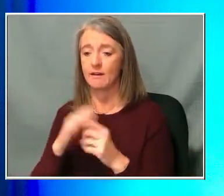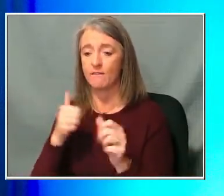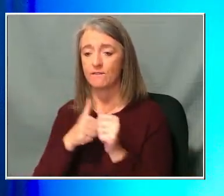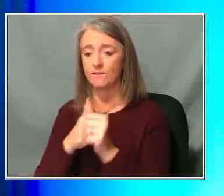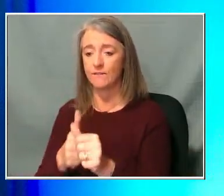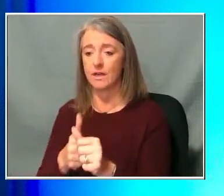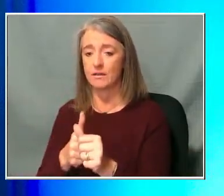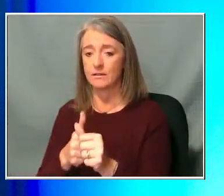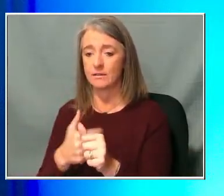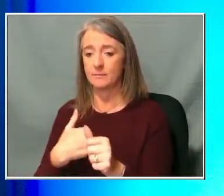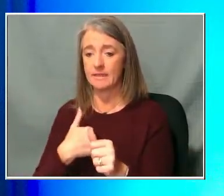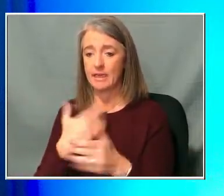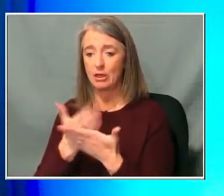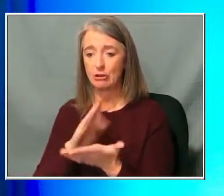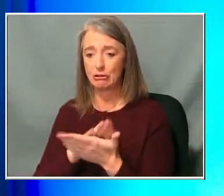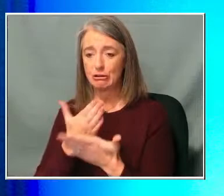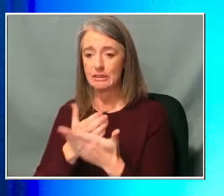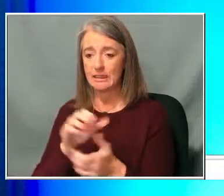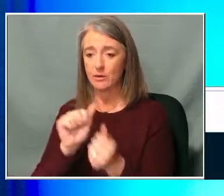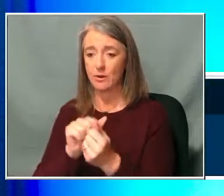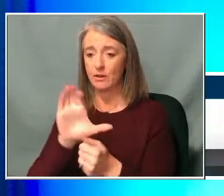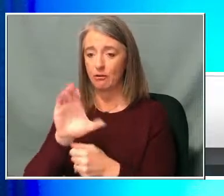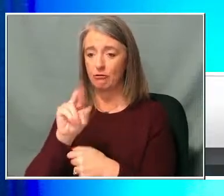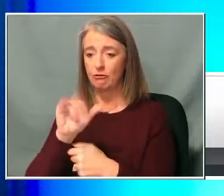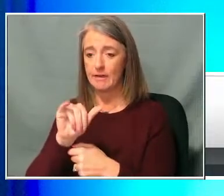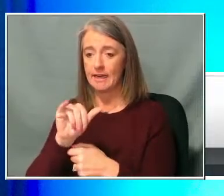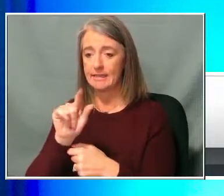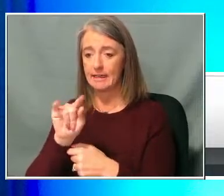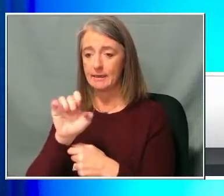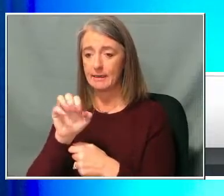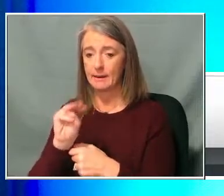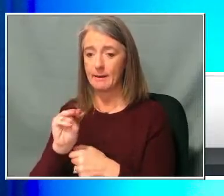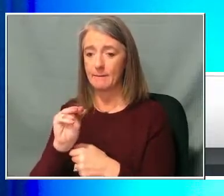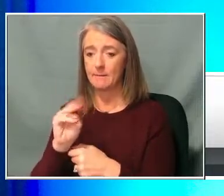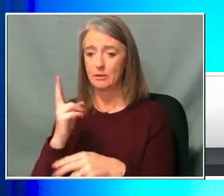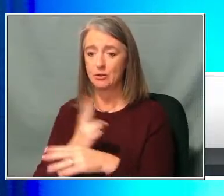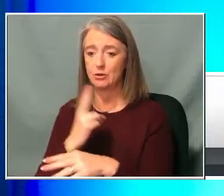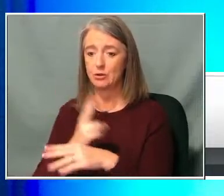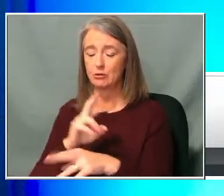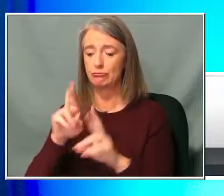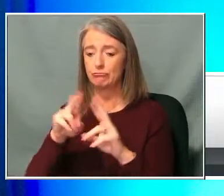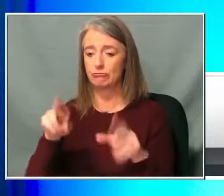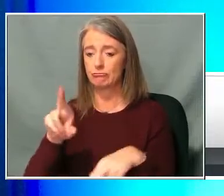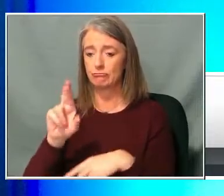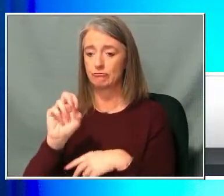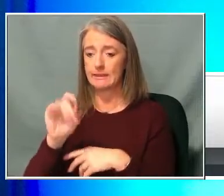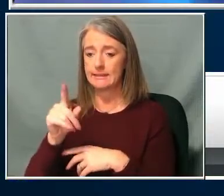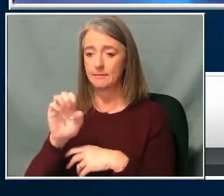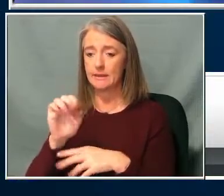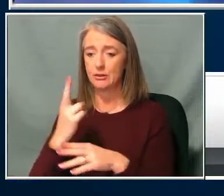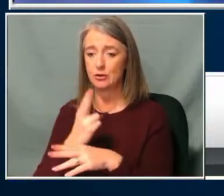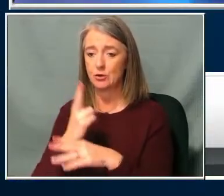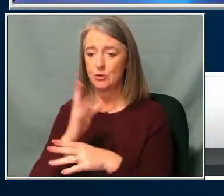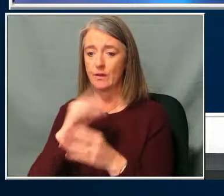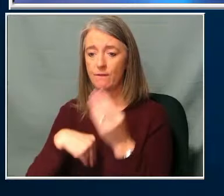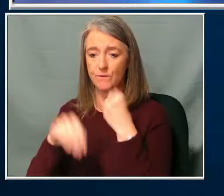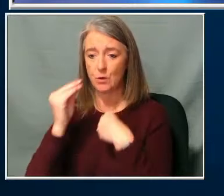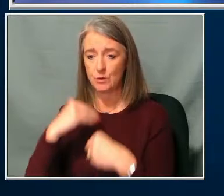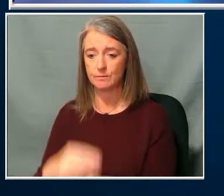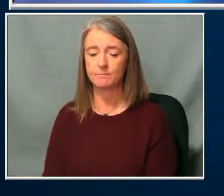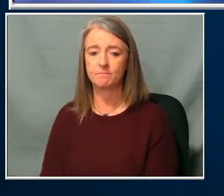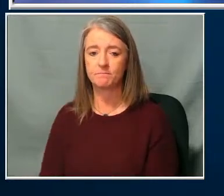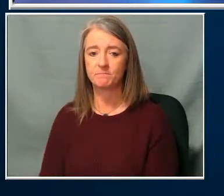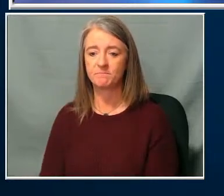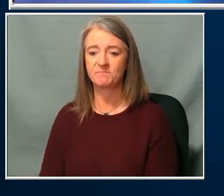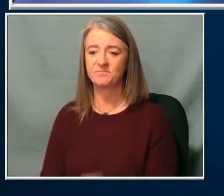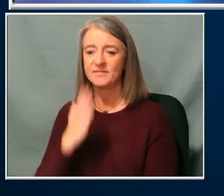on cookingwithcray.com to get the recipe how to utilize and use all those whole food ingredients. All right, thank